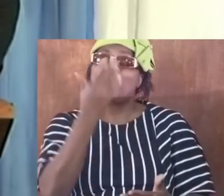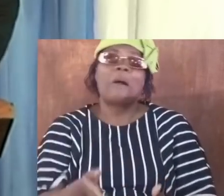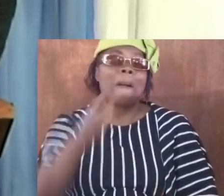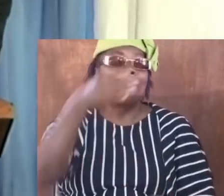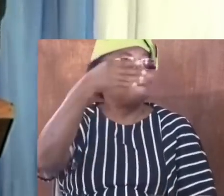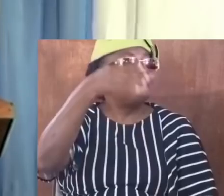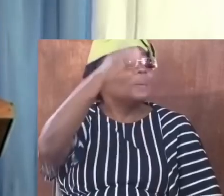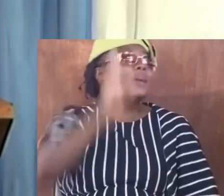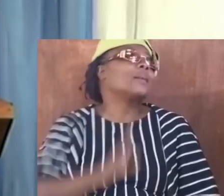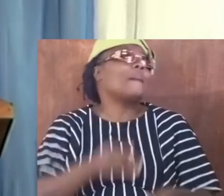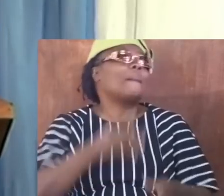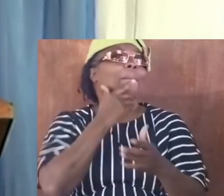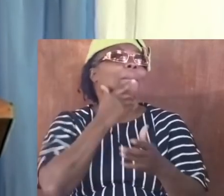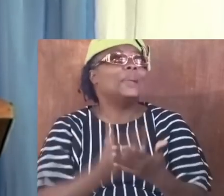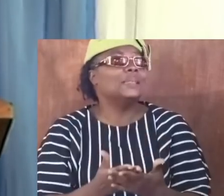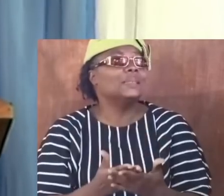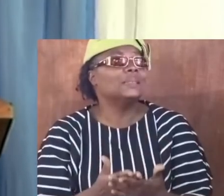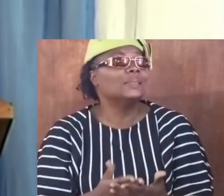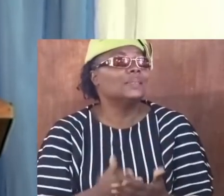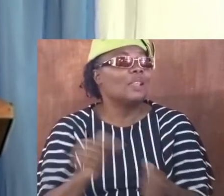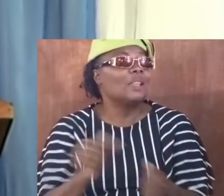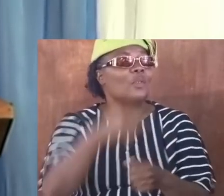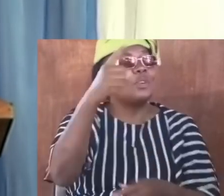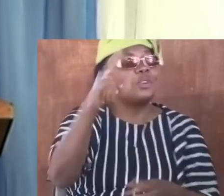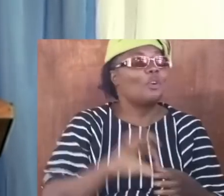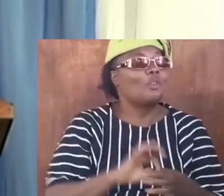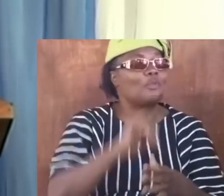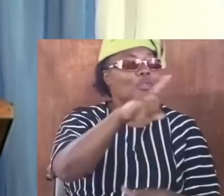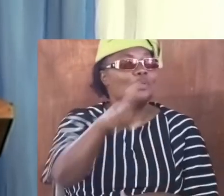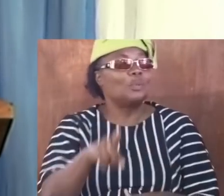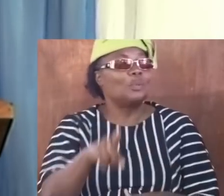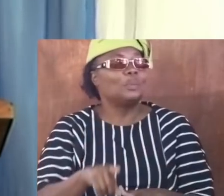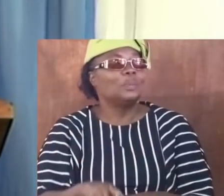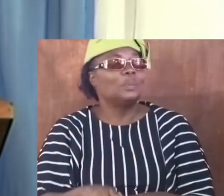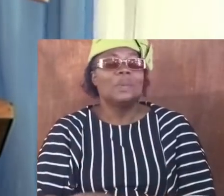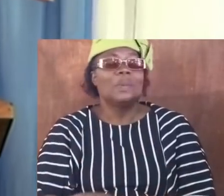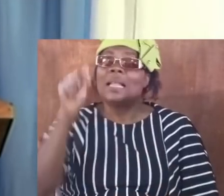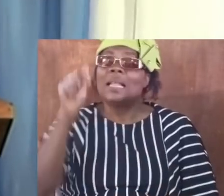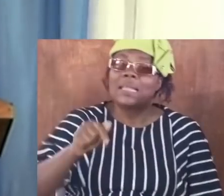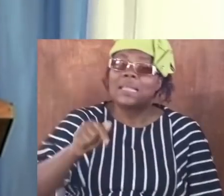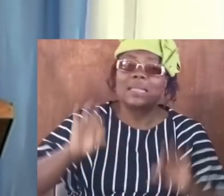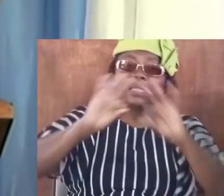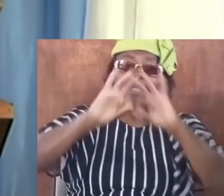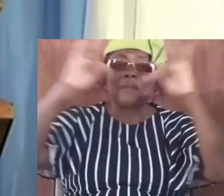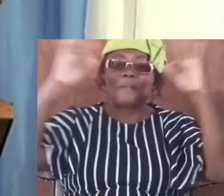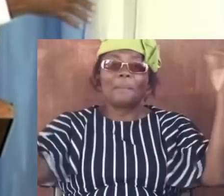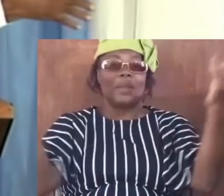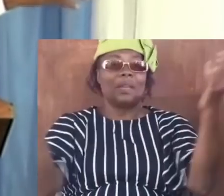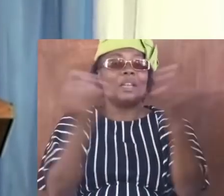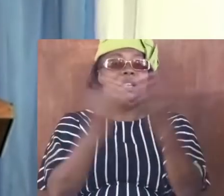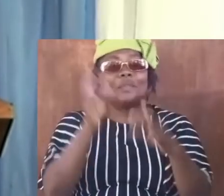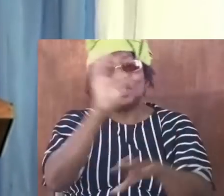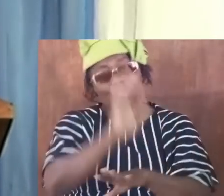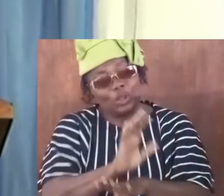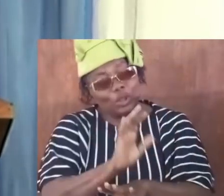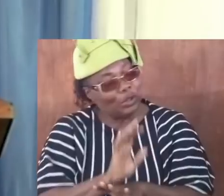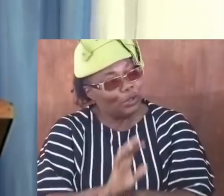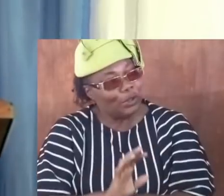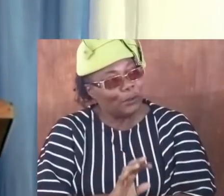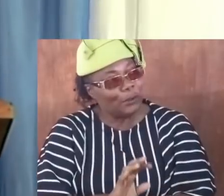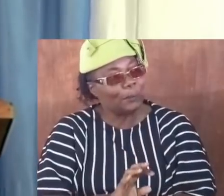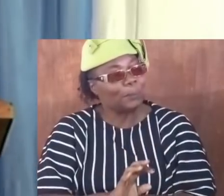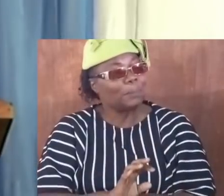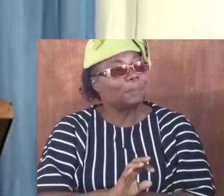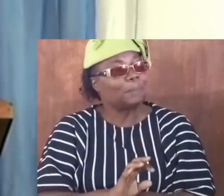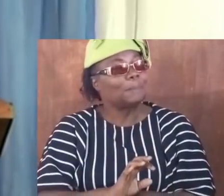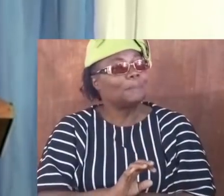pronounce a blessing. I pronounce a blessing upon this house, upon this family of Faith Chapel and the Faith